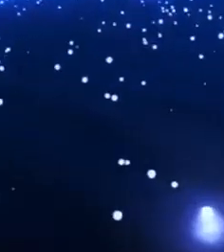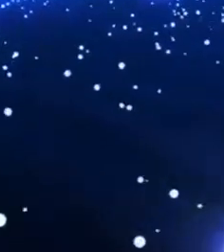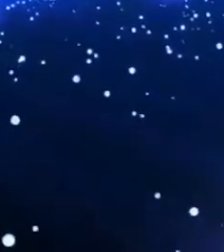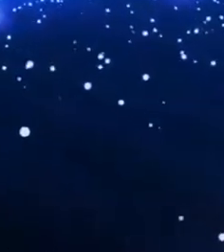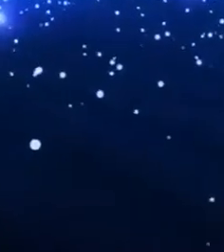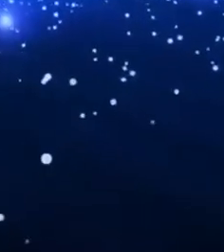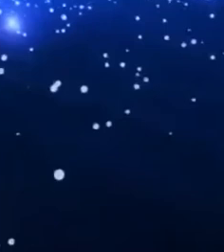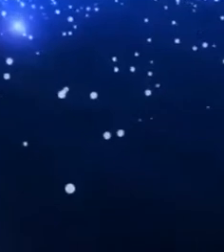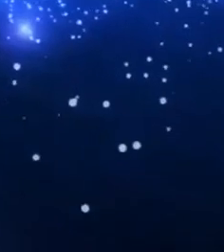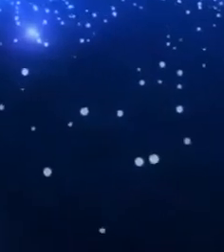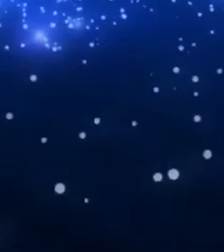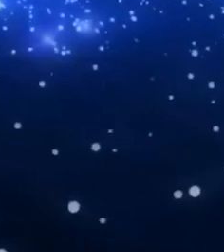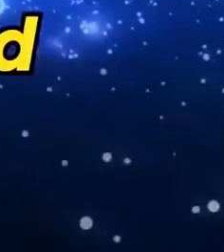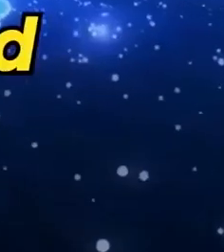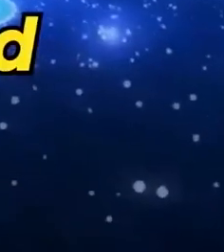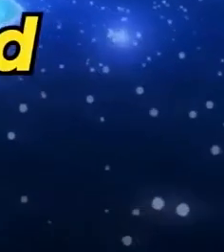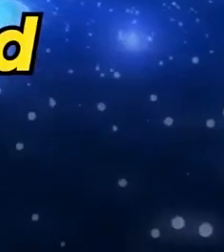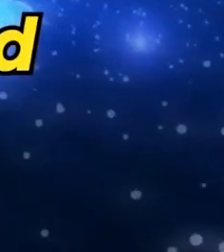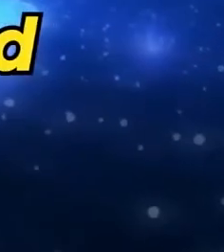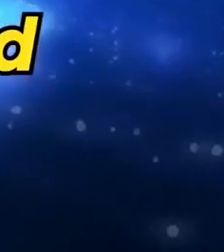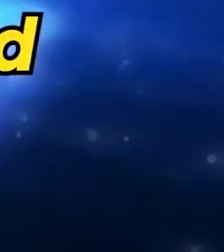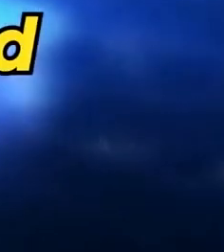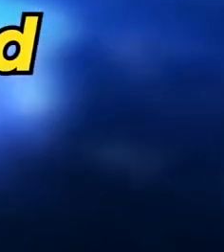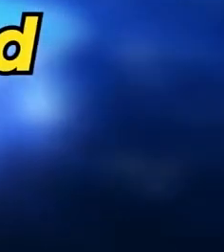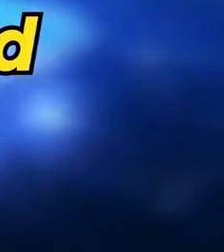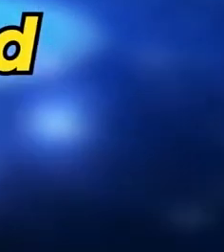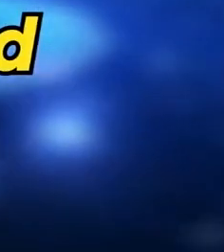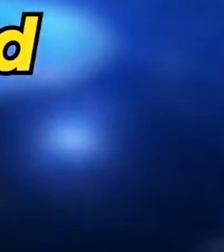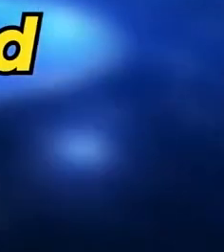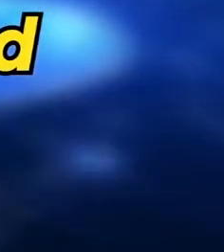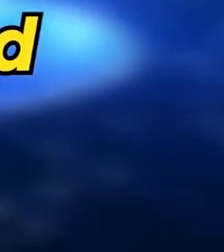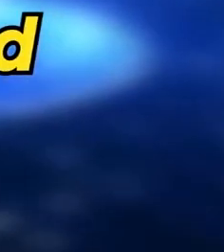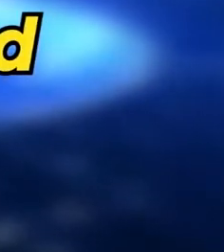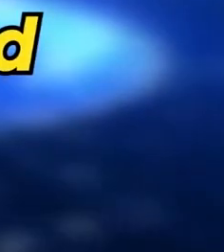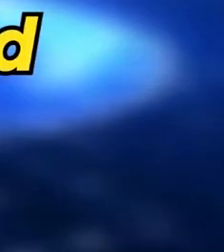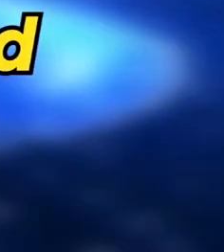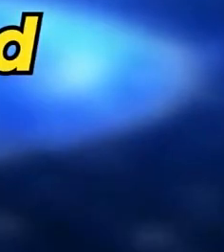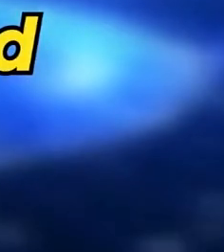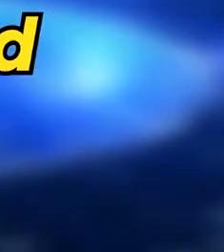+233 277 552 208. Kindly visit our social media platforms, watch us on YouTube, or visit our website for